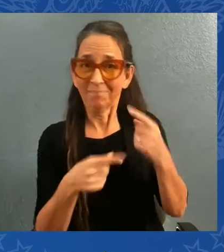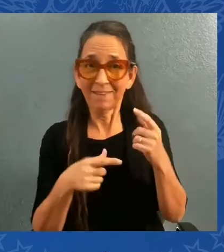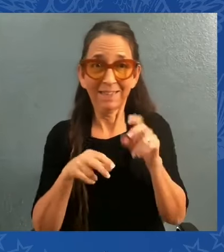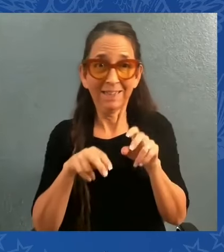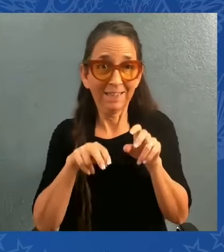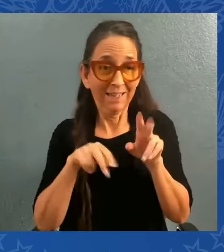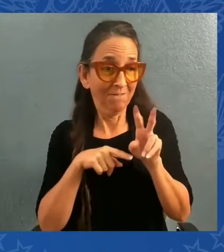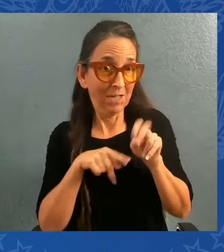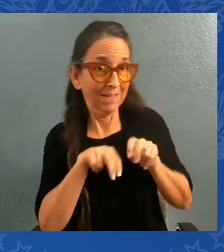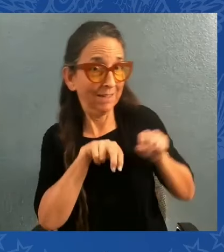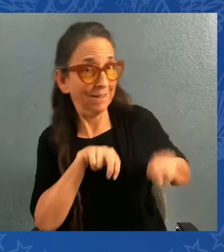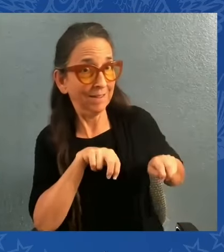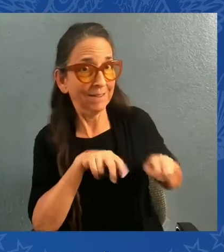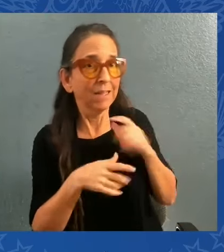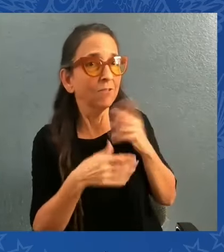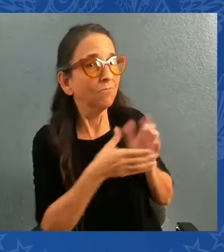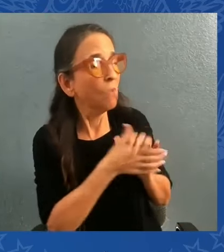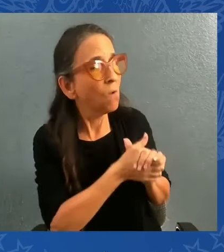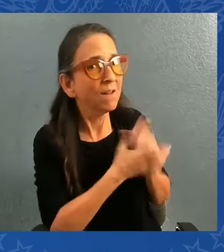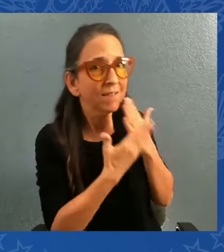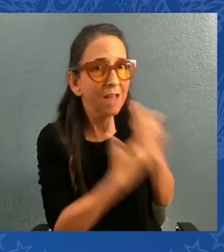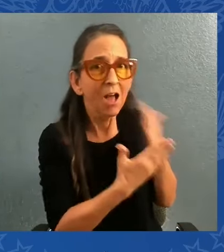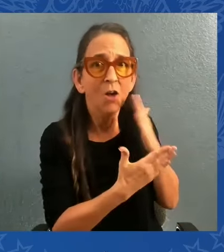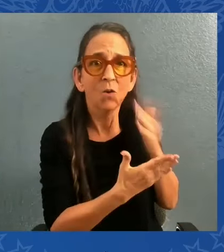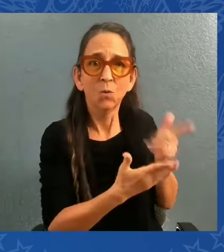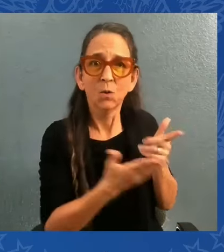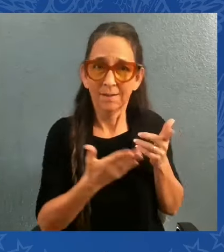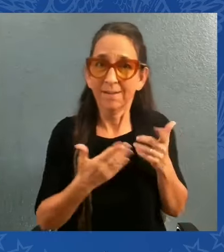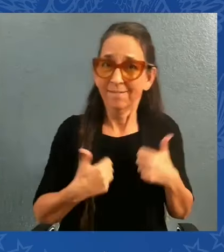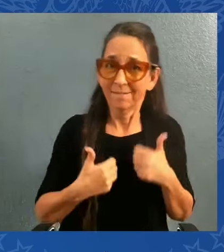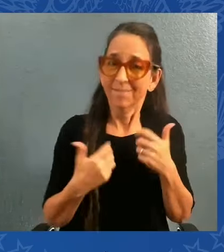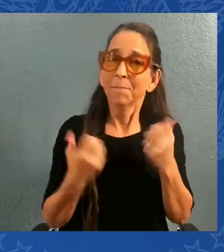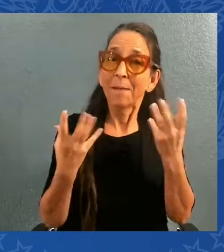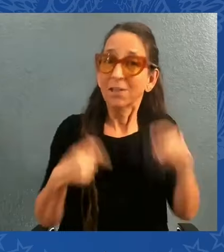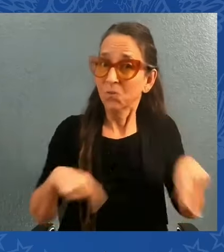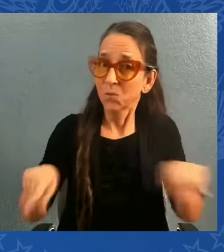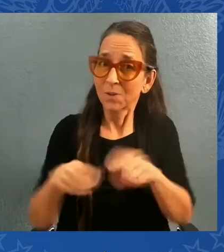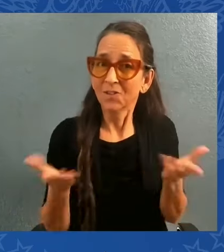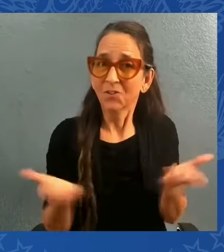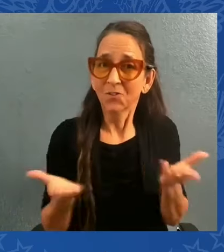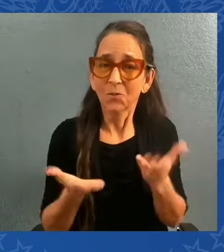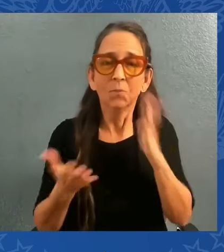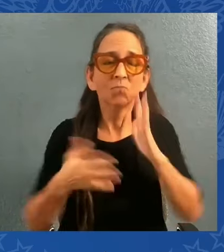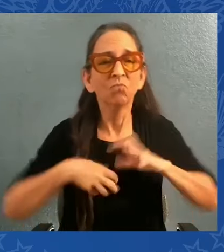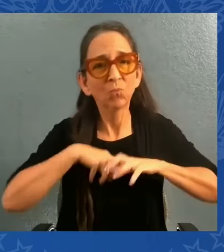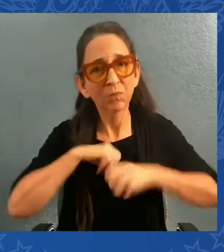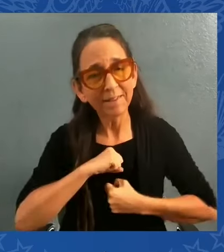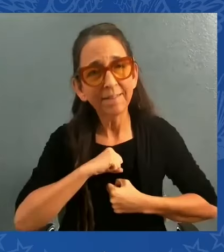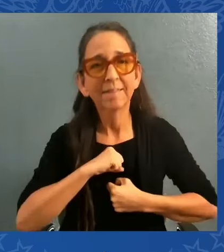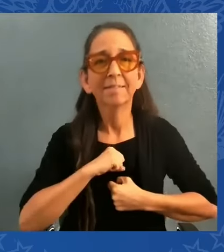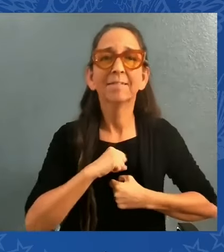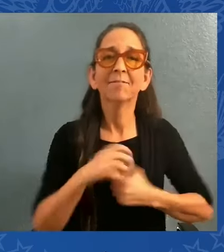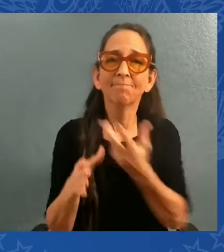presence. Others here to mourn their lost loved one, buried within these sacred hills overlooking our